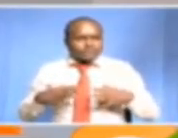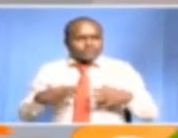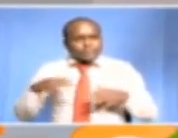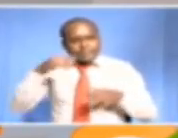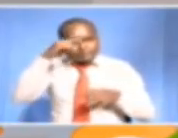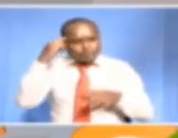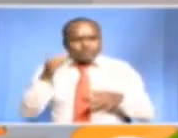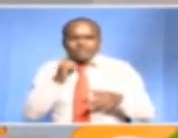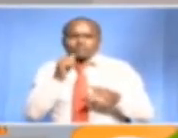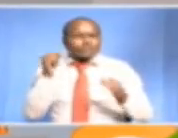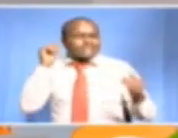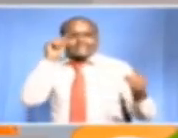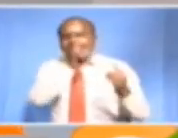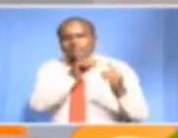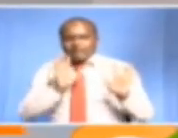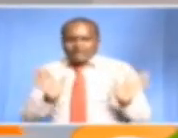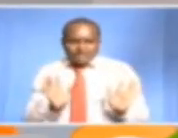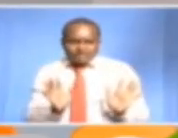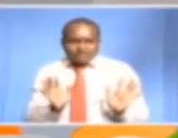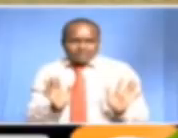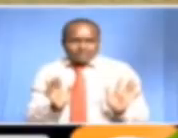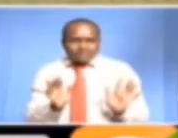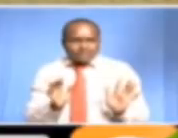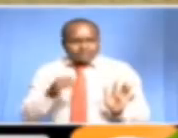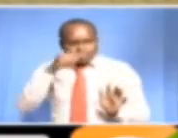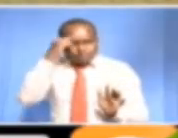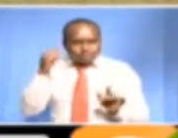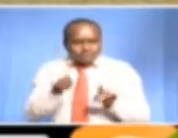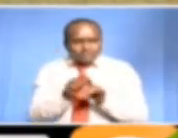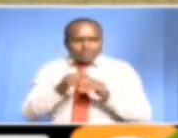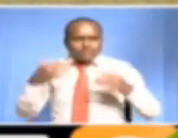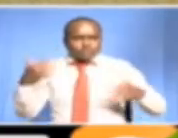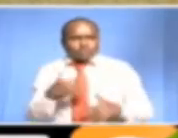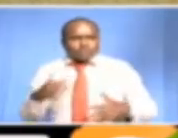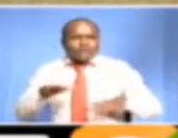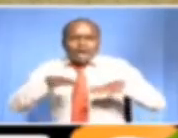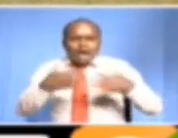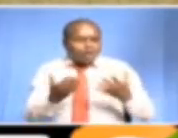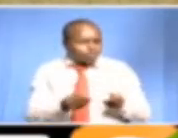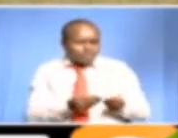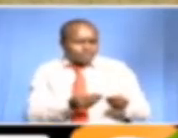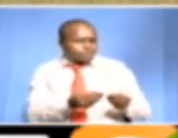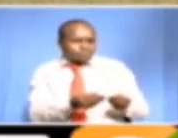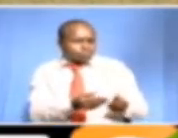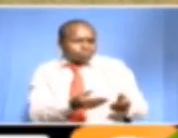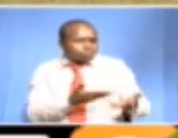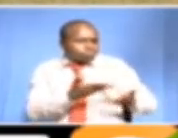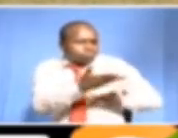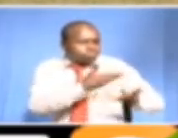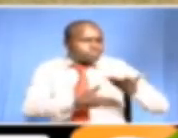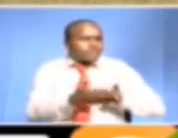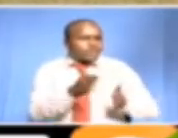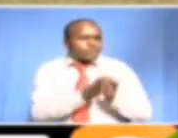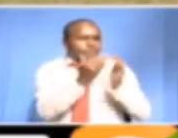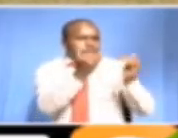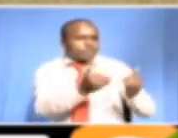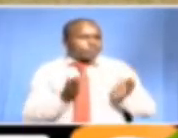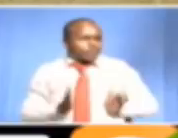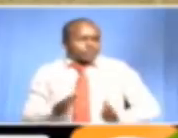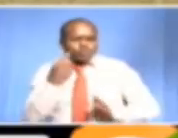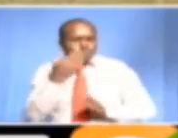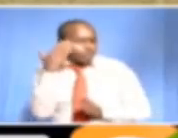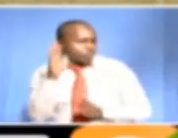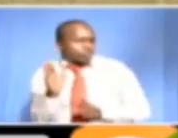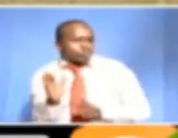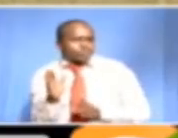not intentional rejection. It is because they are also shocked. How do they deal with this person, this new person that they are really not used to